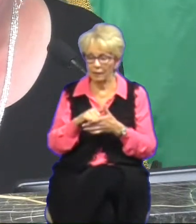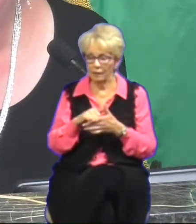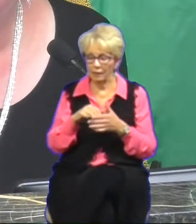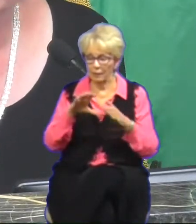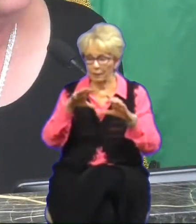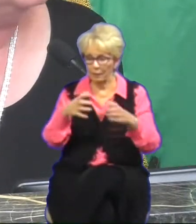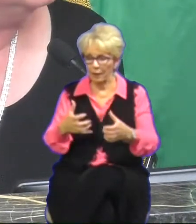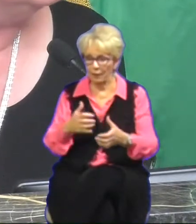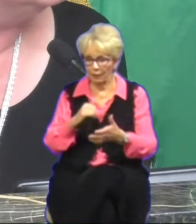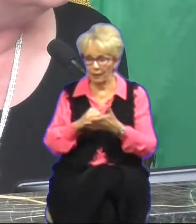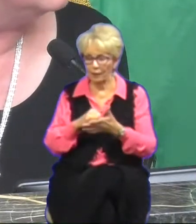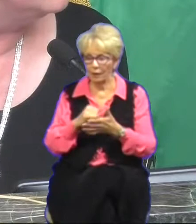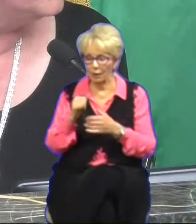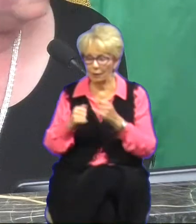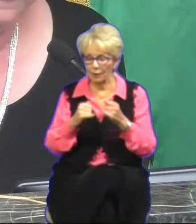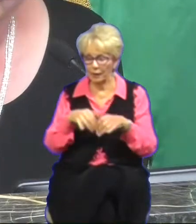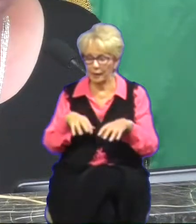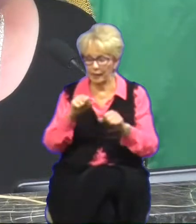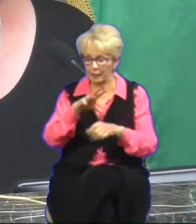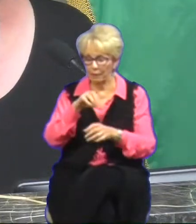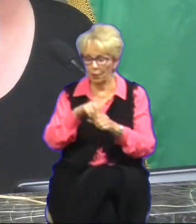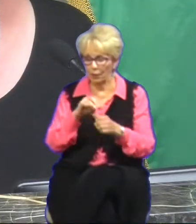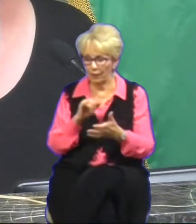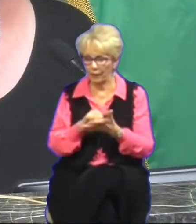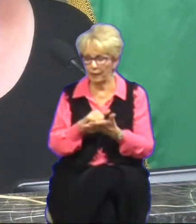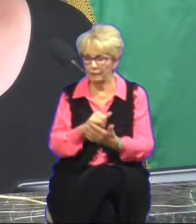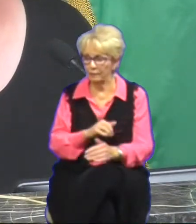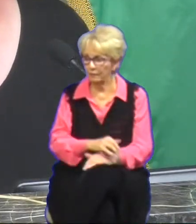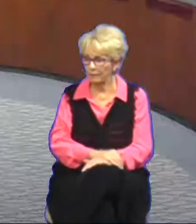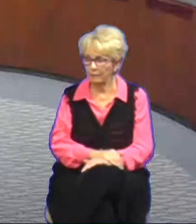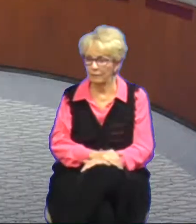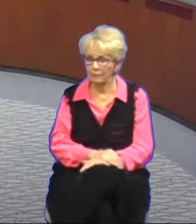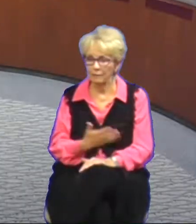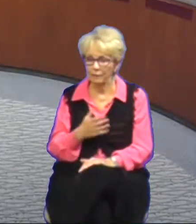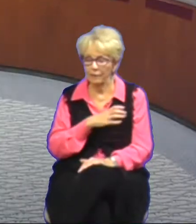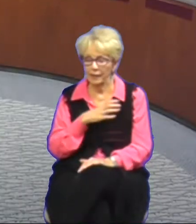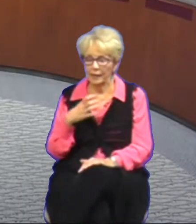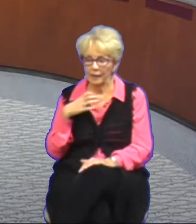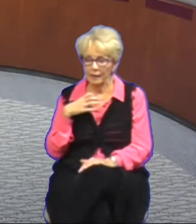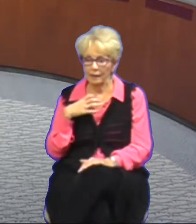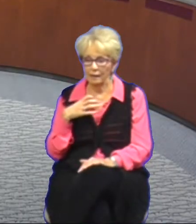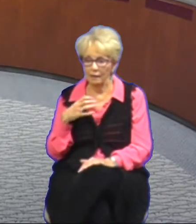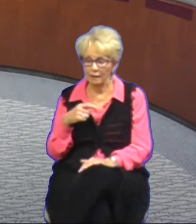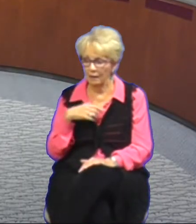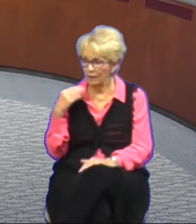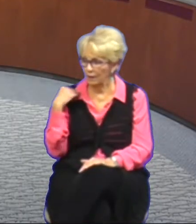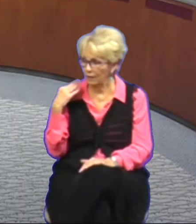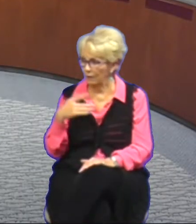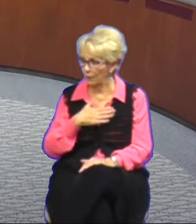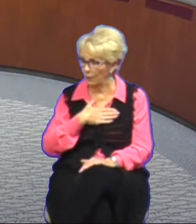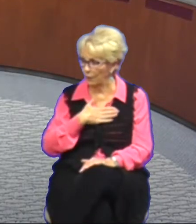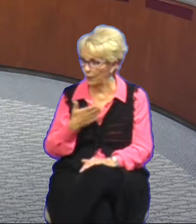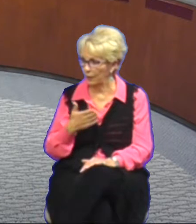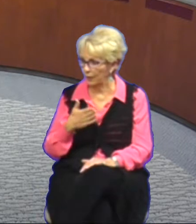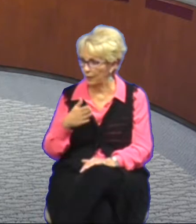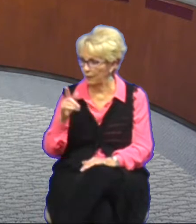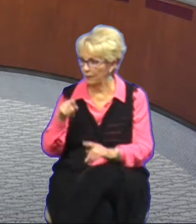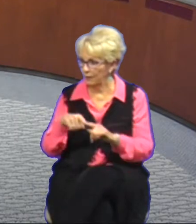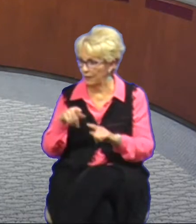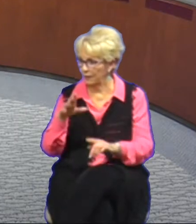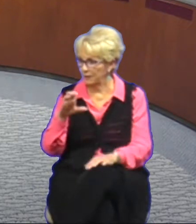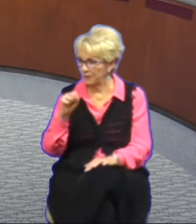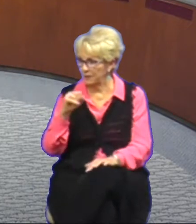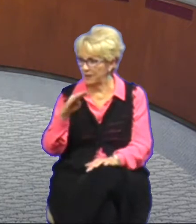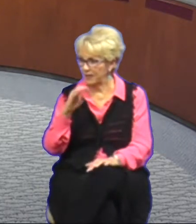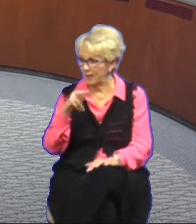will ultimately take part in this. What's the wish of council? Mr. Mayor, I willingly yield to Councilman